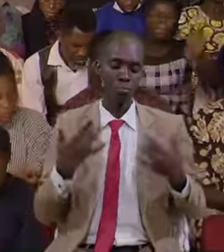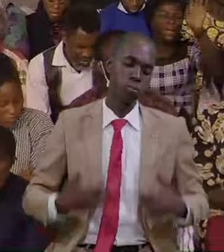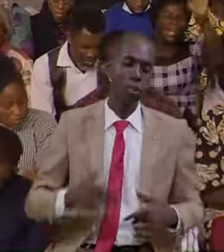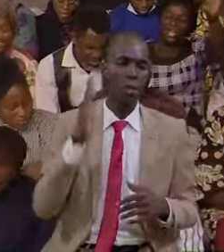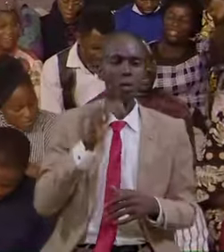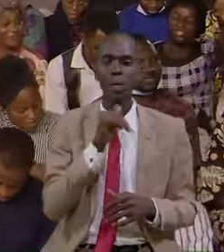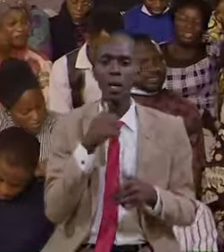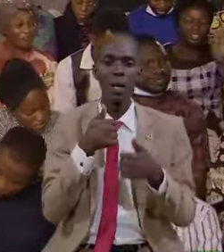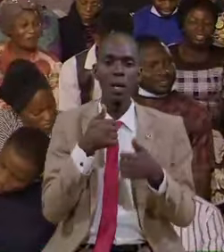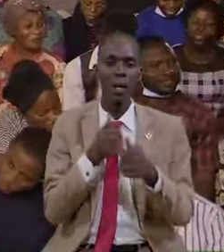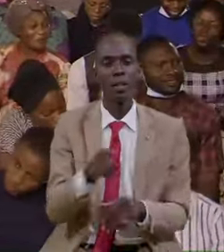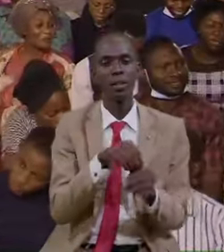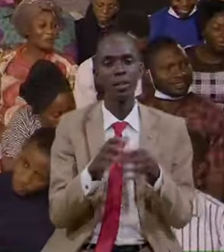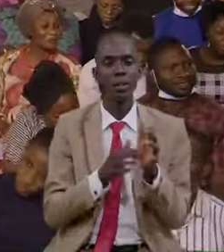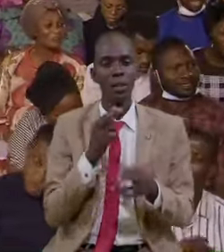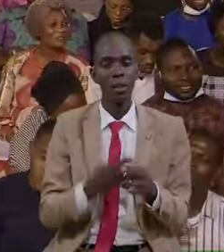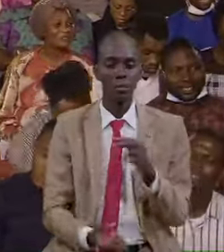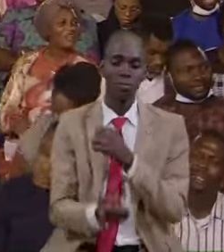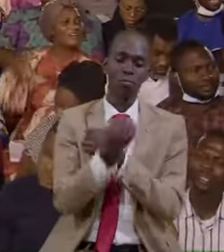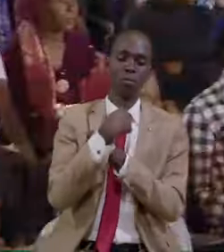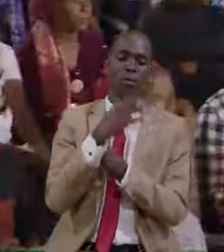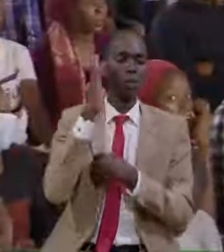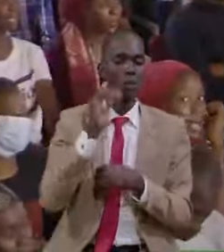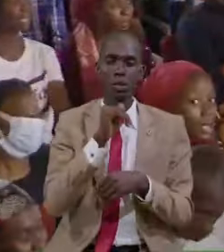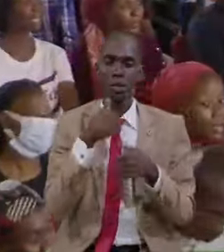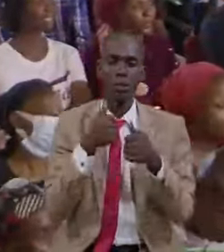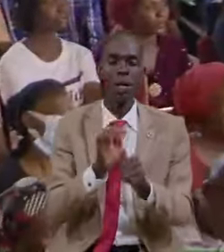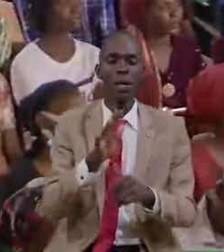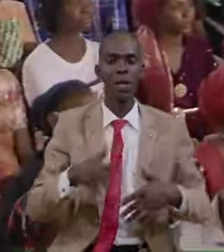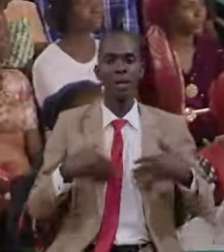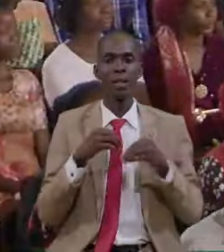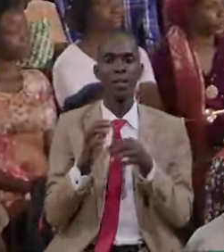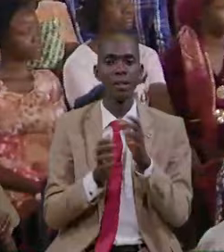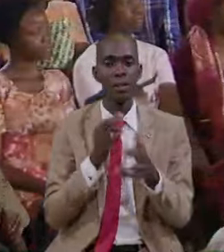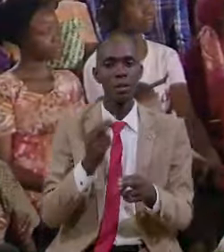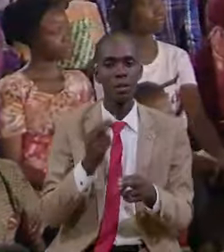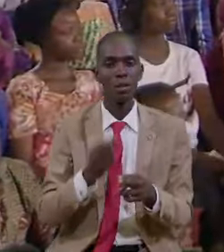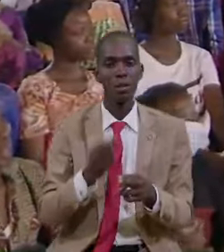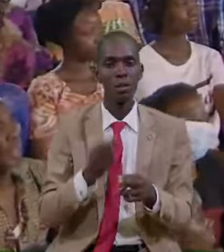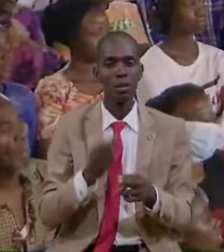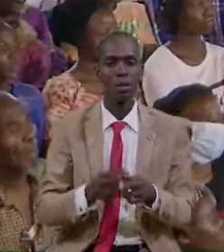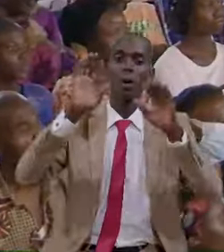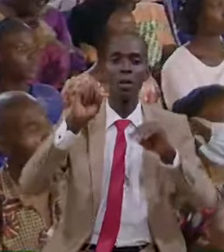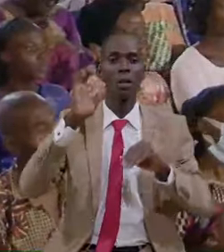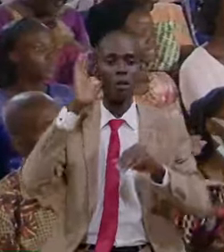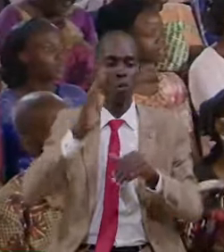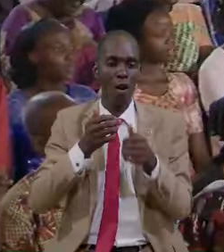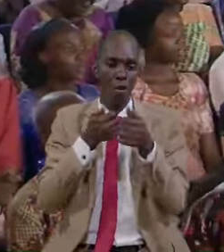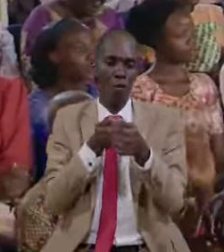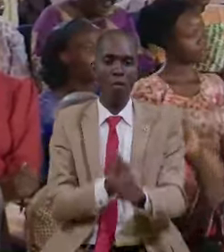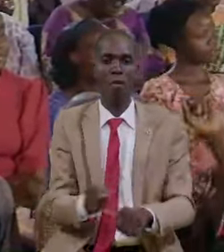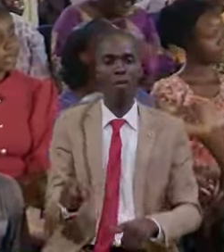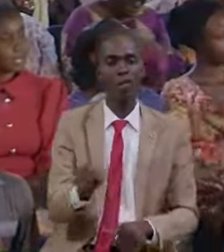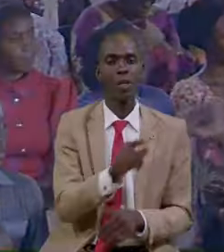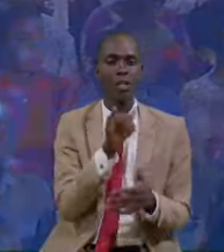you. Defeat will not follow your life. Signs shall follow them